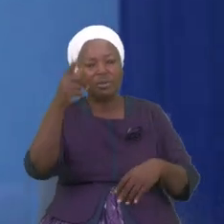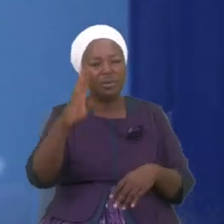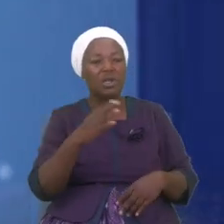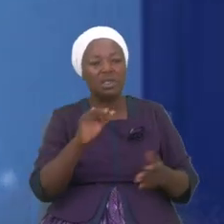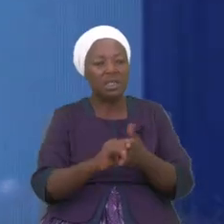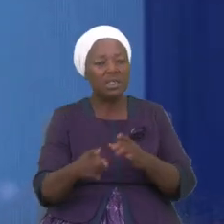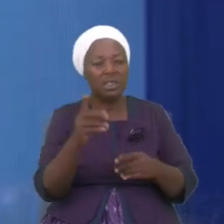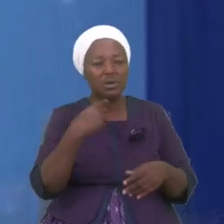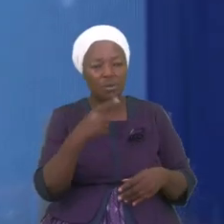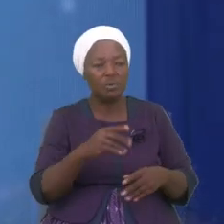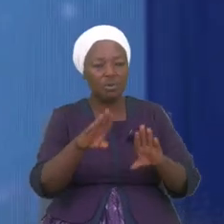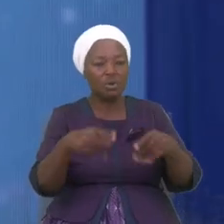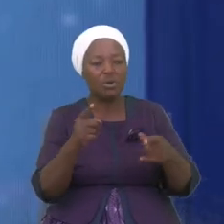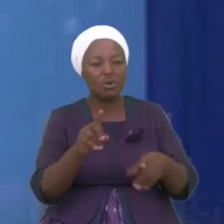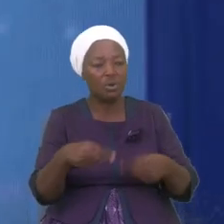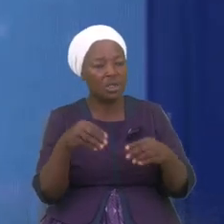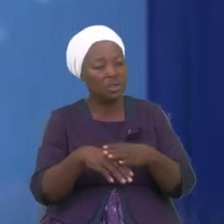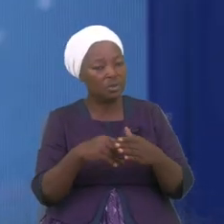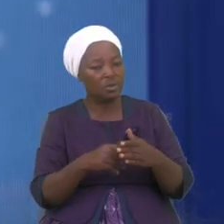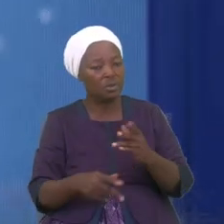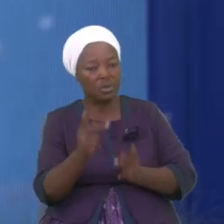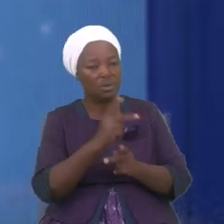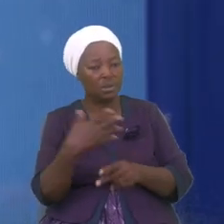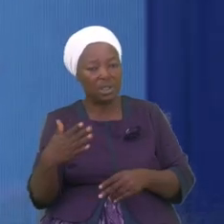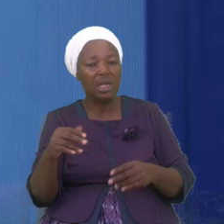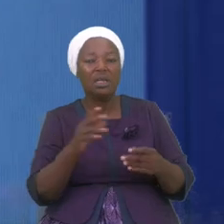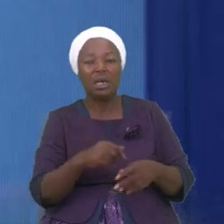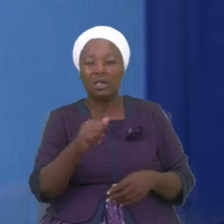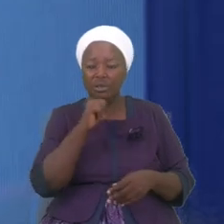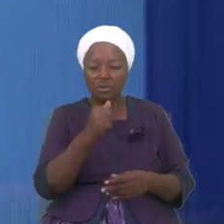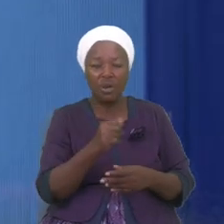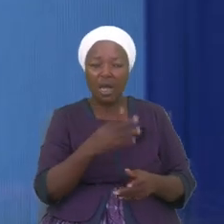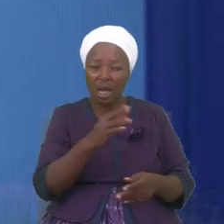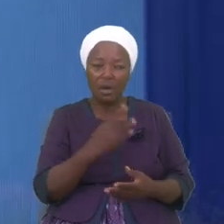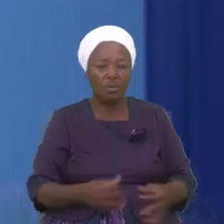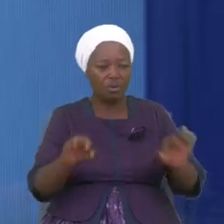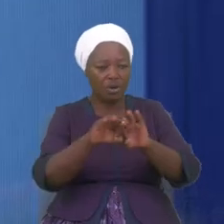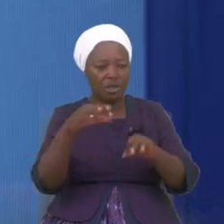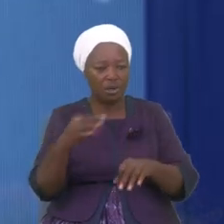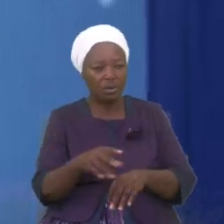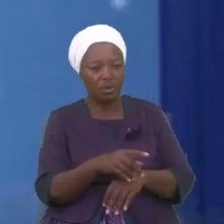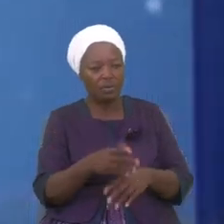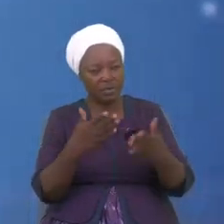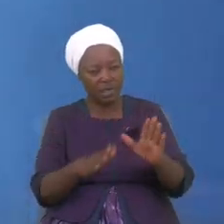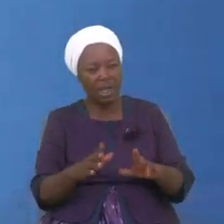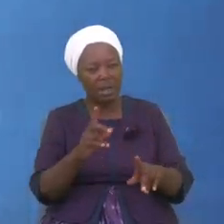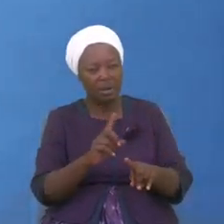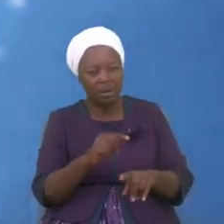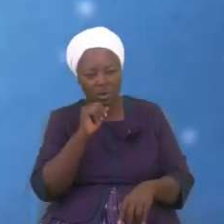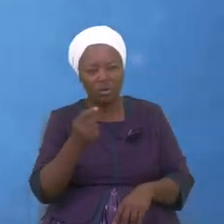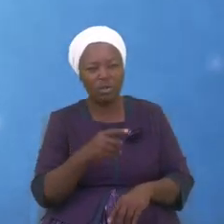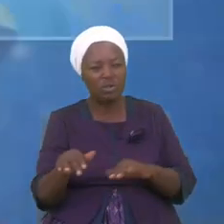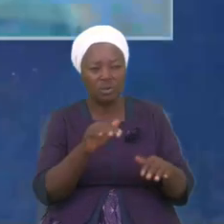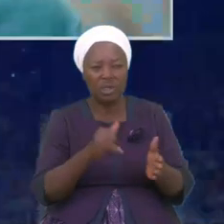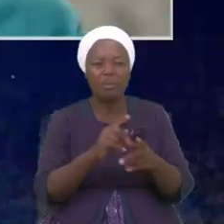of death, not only do the same, but they have pleasure in them that do them. The